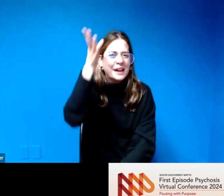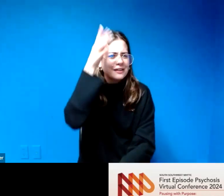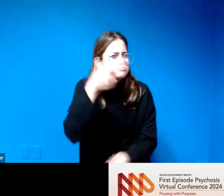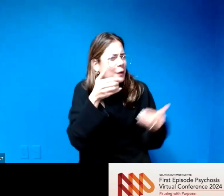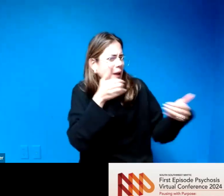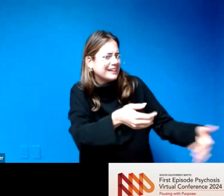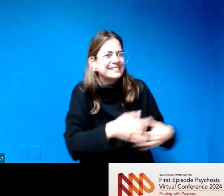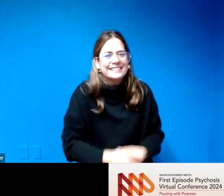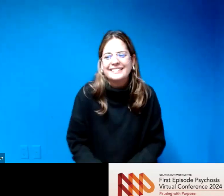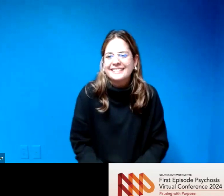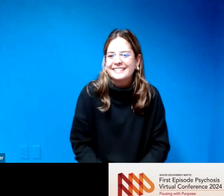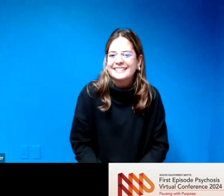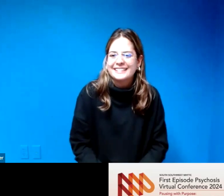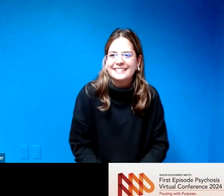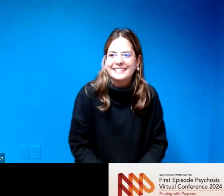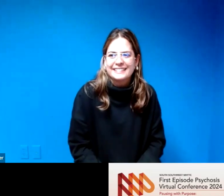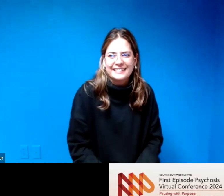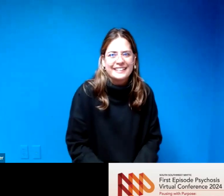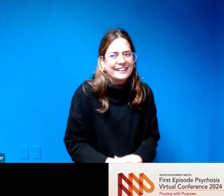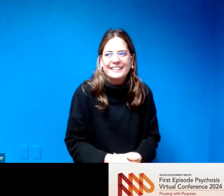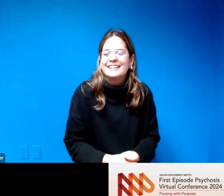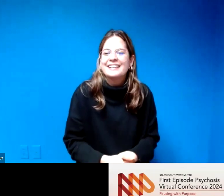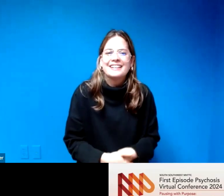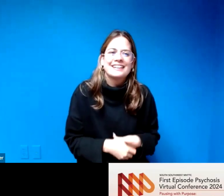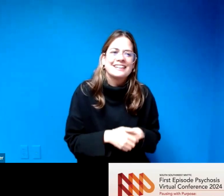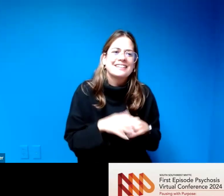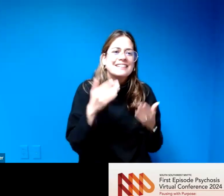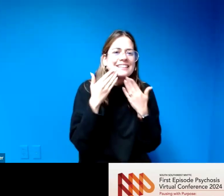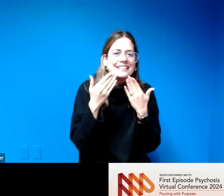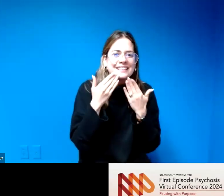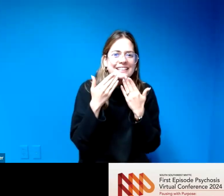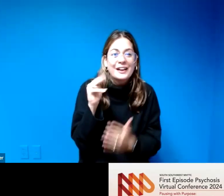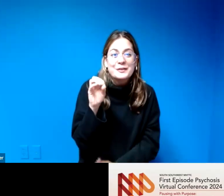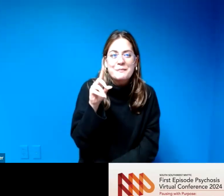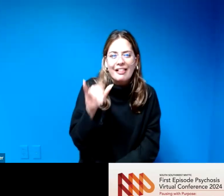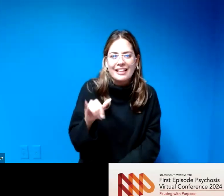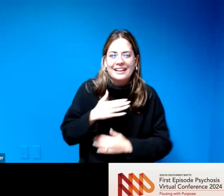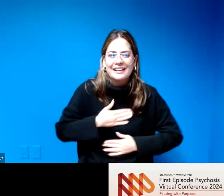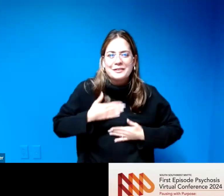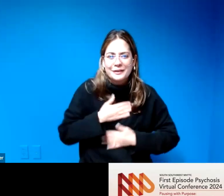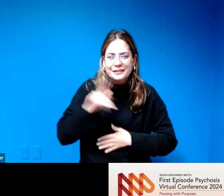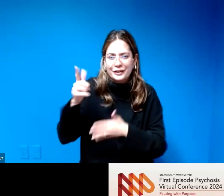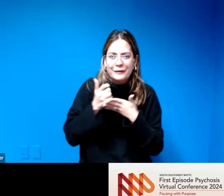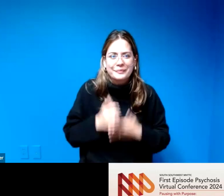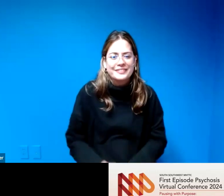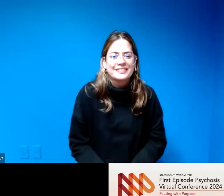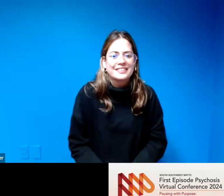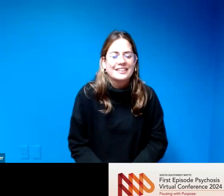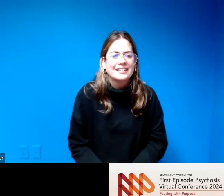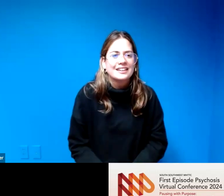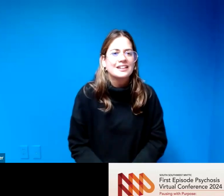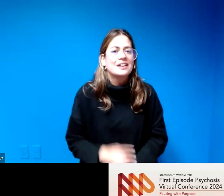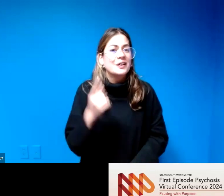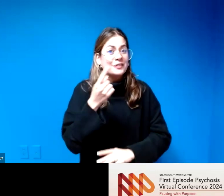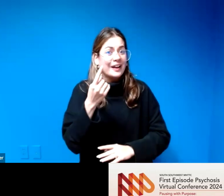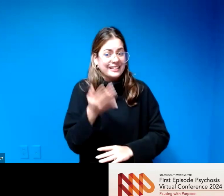keep going because you've got this down. Thank you, Molly. I appreciate your help. One thing that's